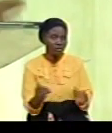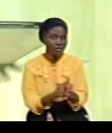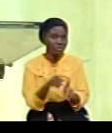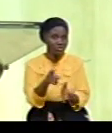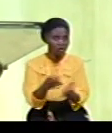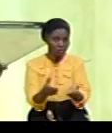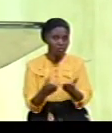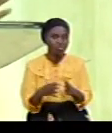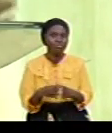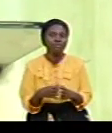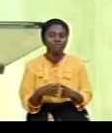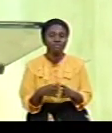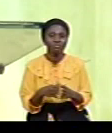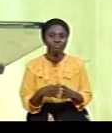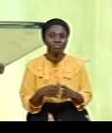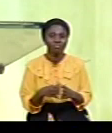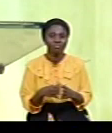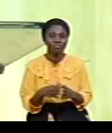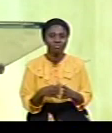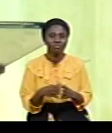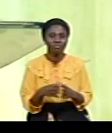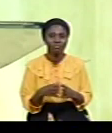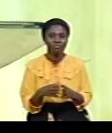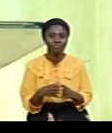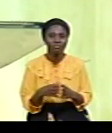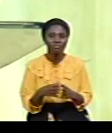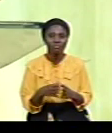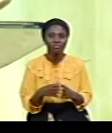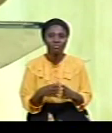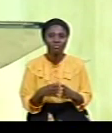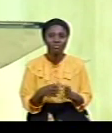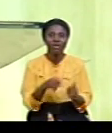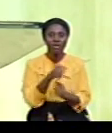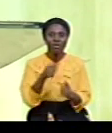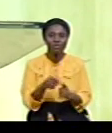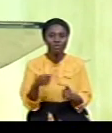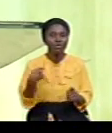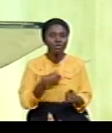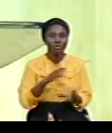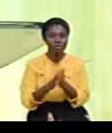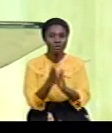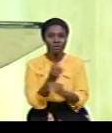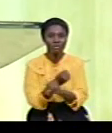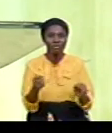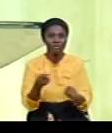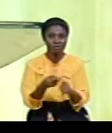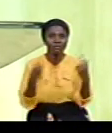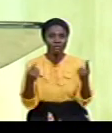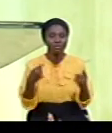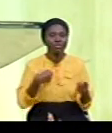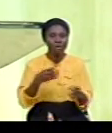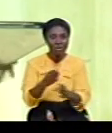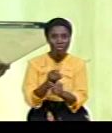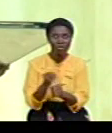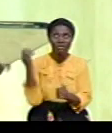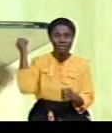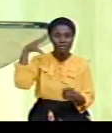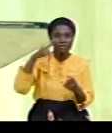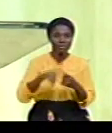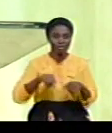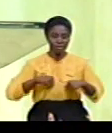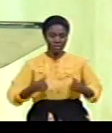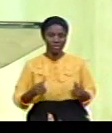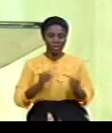with lust in our hearts, we get no answers from God. When we become saved from sin, we receive grace to deny all ungodliness and